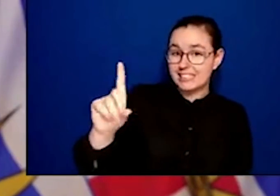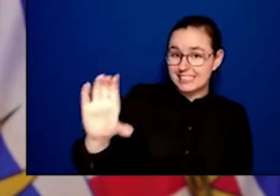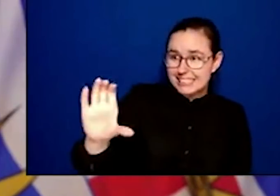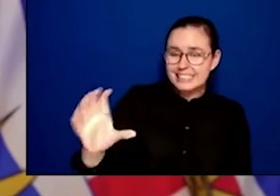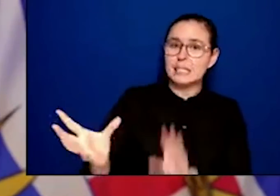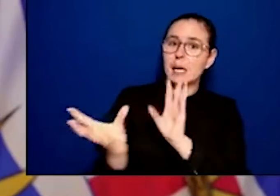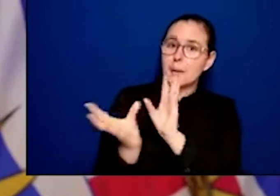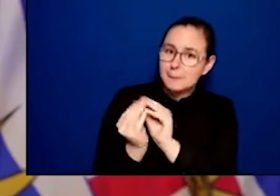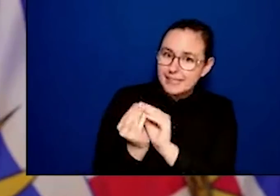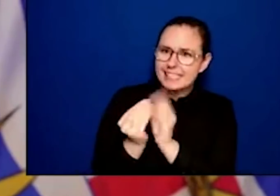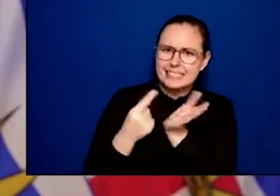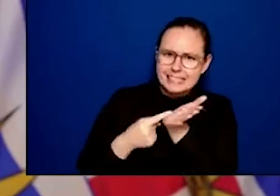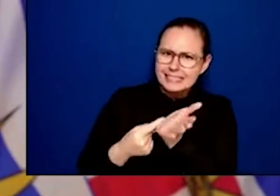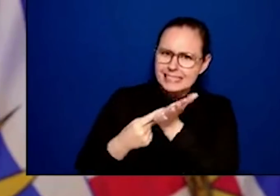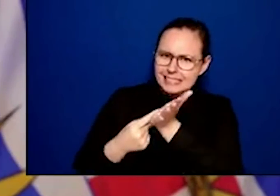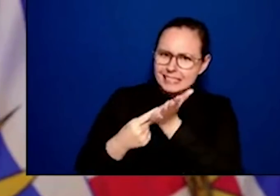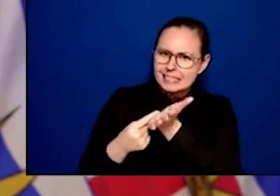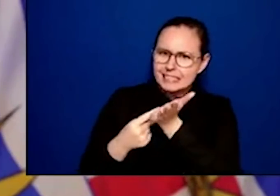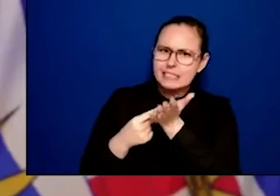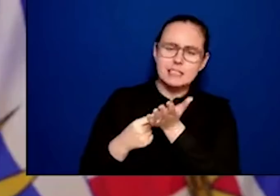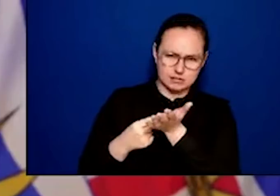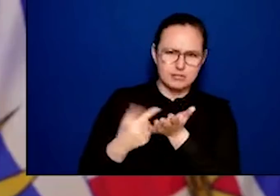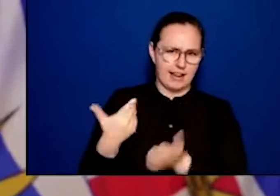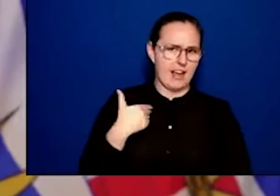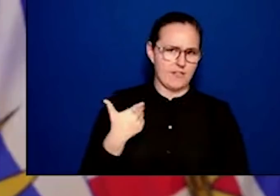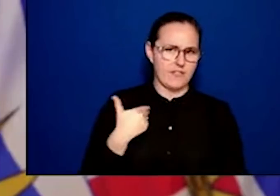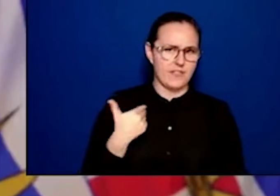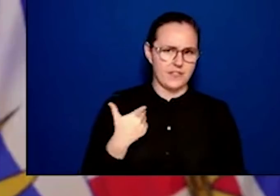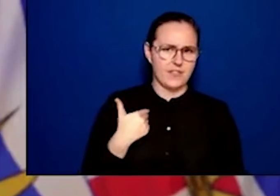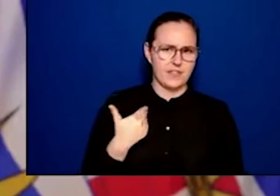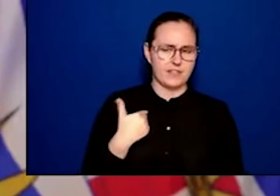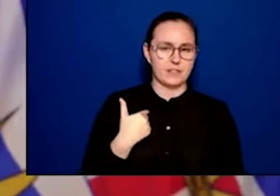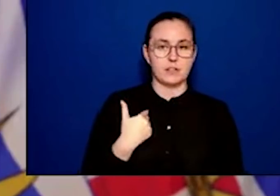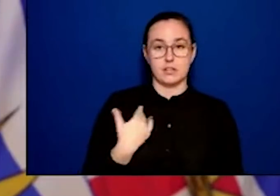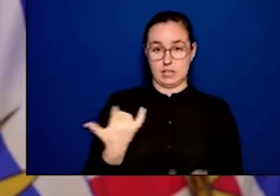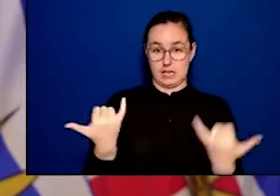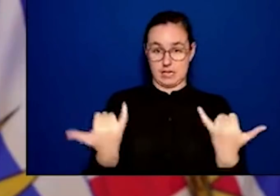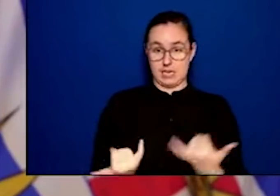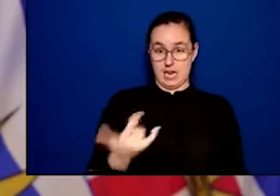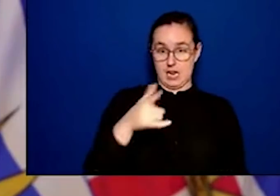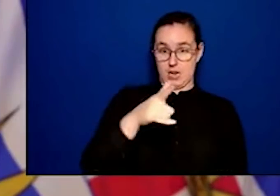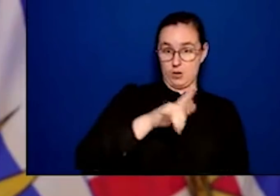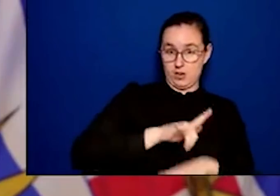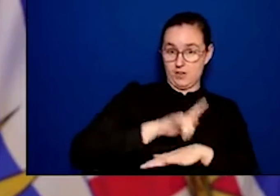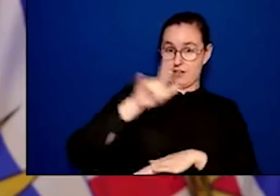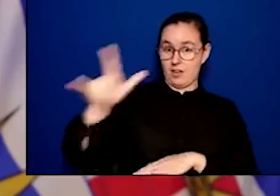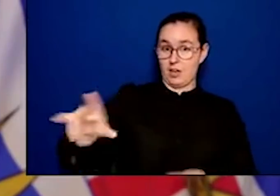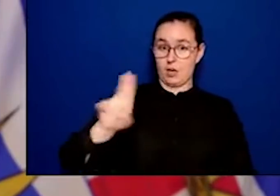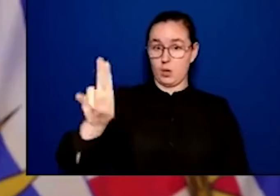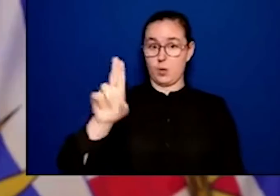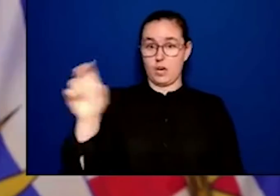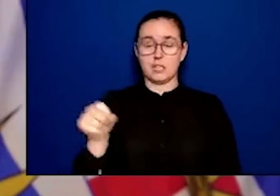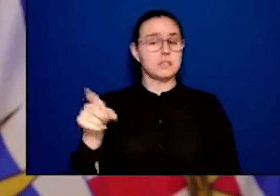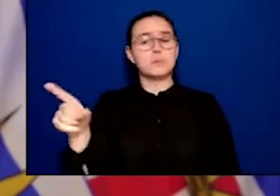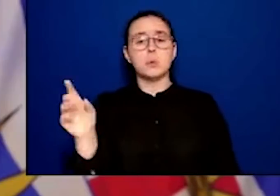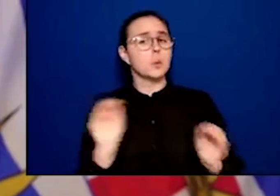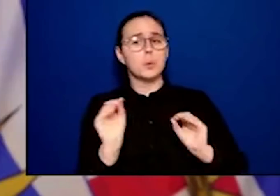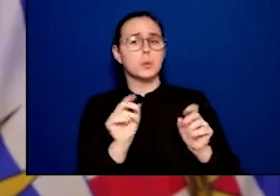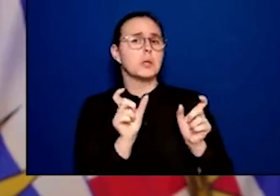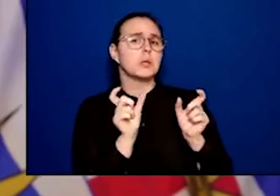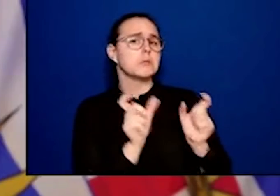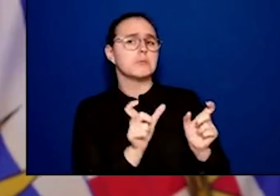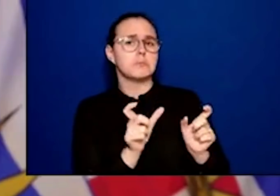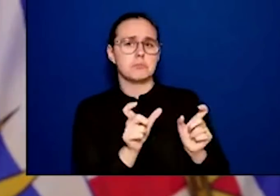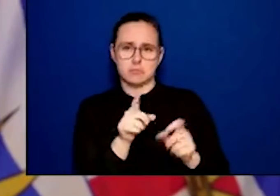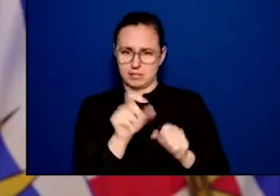vaccine restrictions in traveling to the U.S. by air, and we know they will be updating the requirements in the coming weeks as